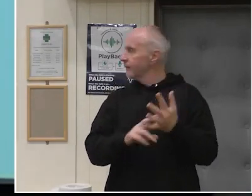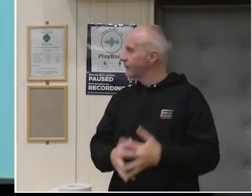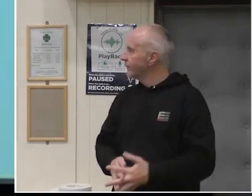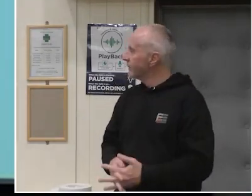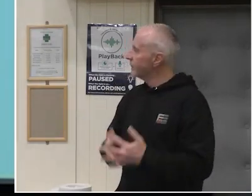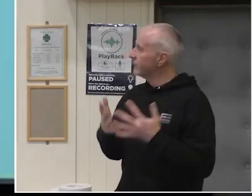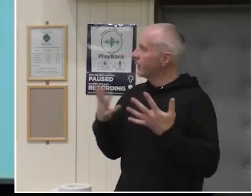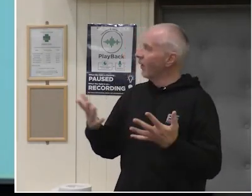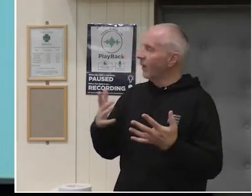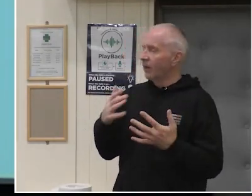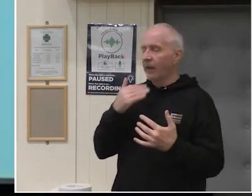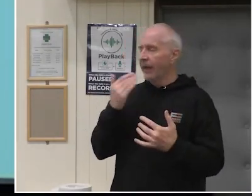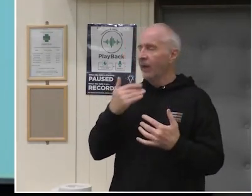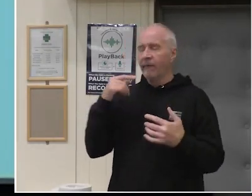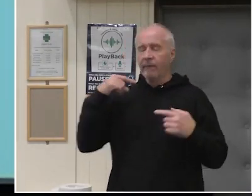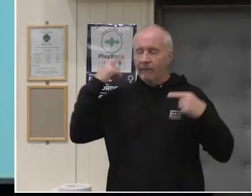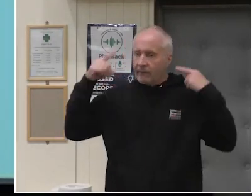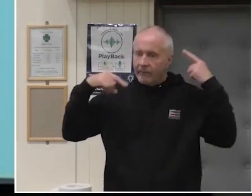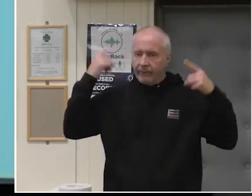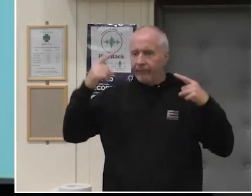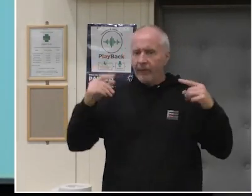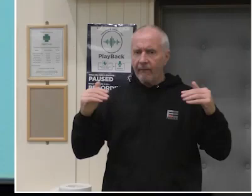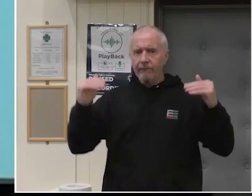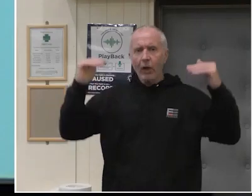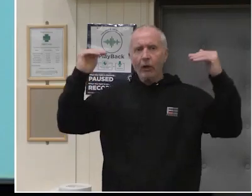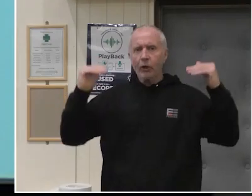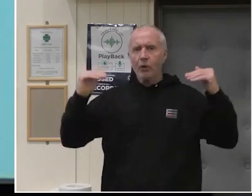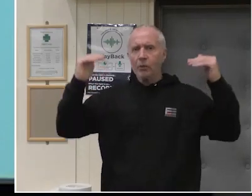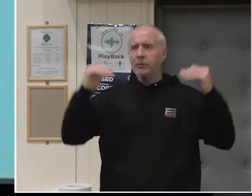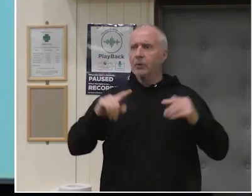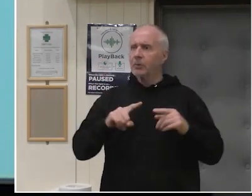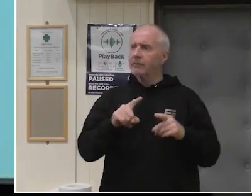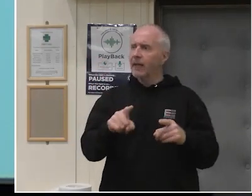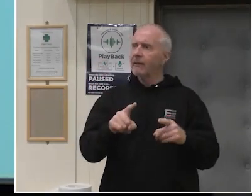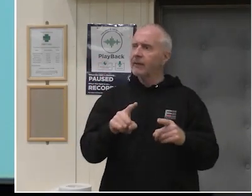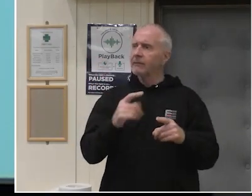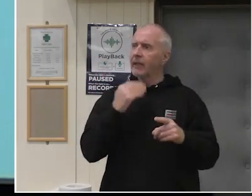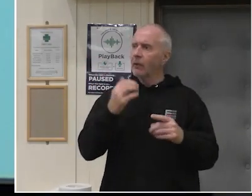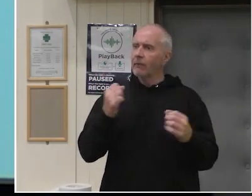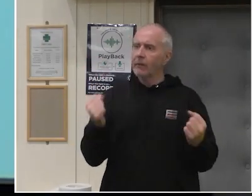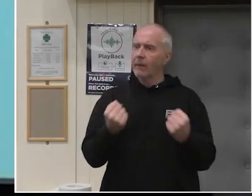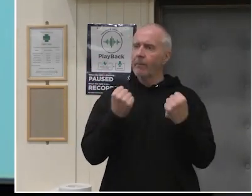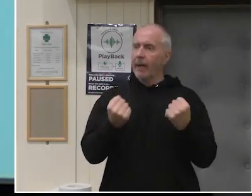is there enough volume to get the sufficient power out of it, because again, this is rather